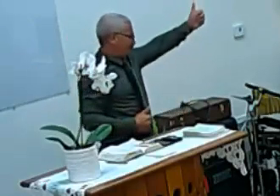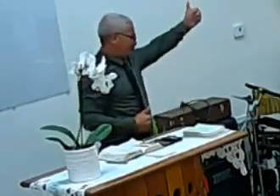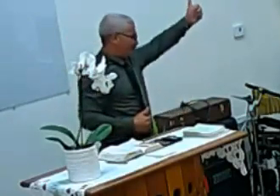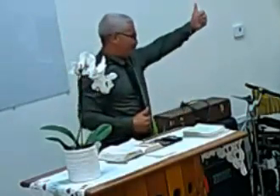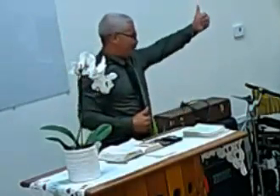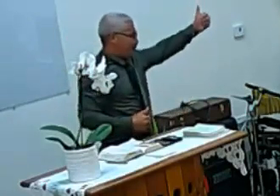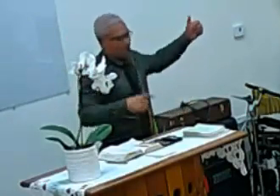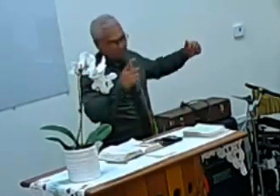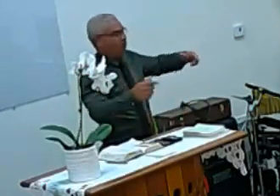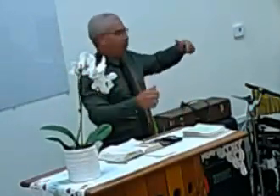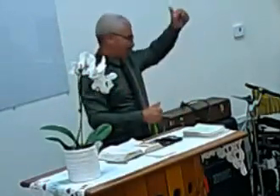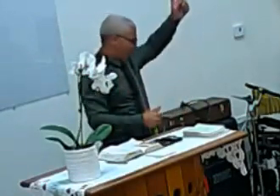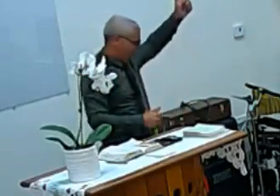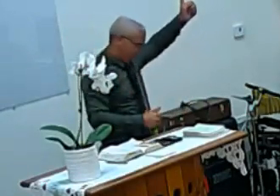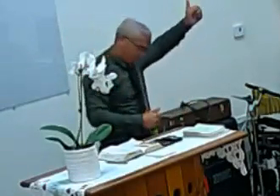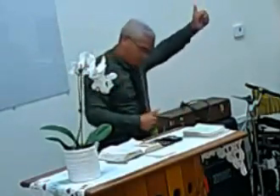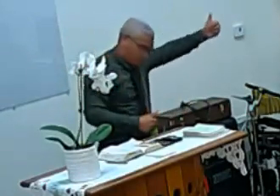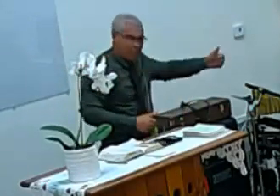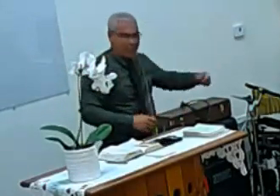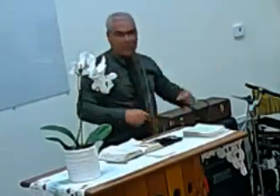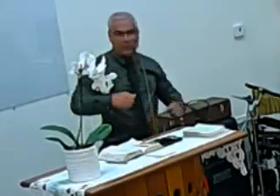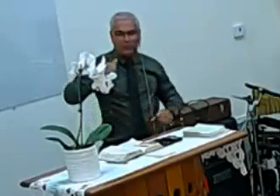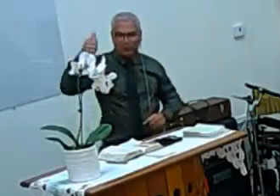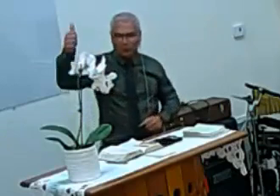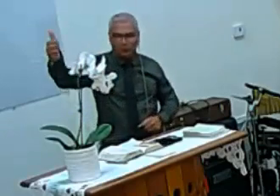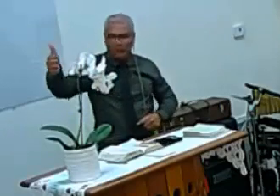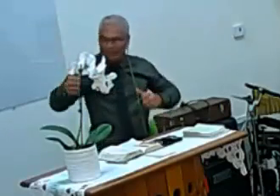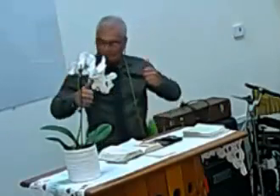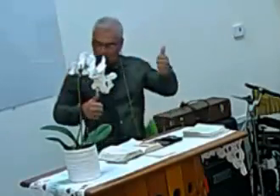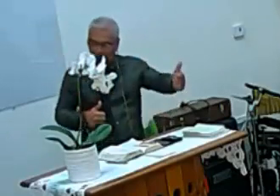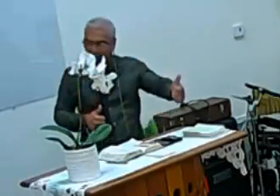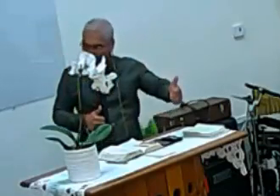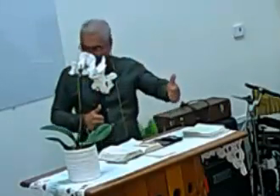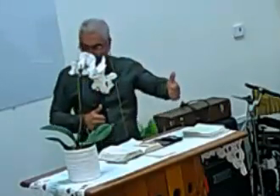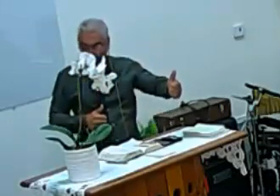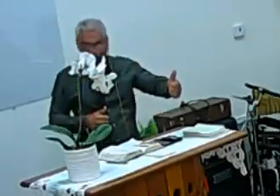to be a triple dosage.